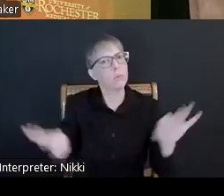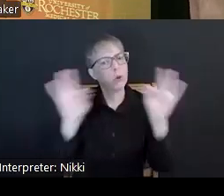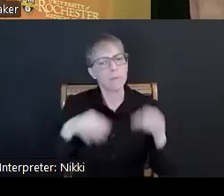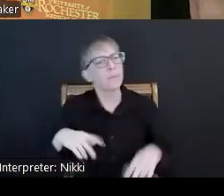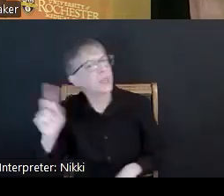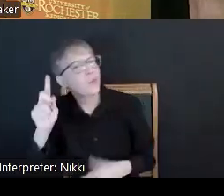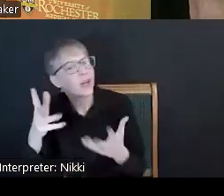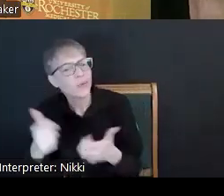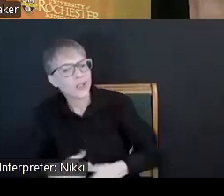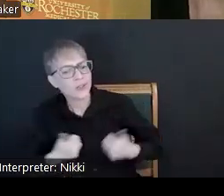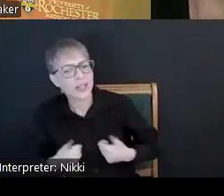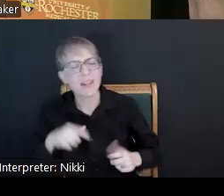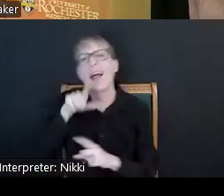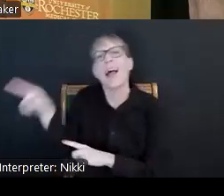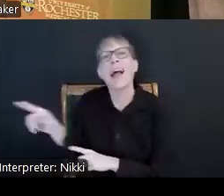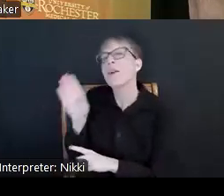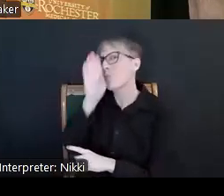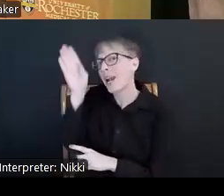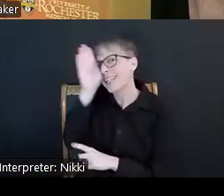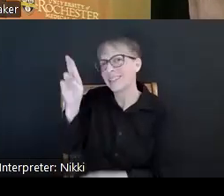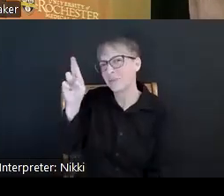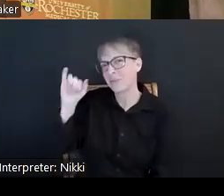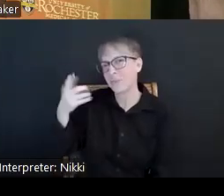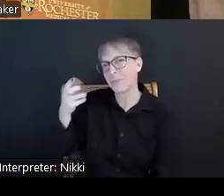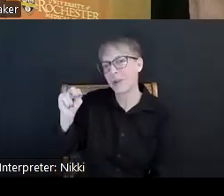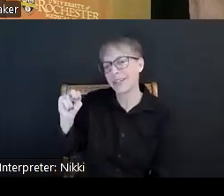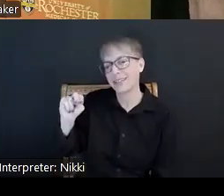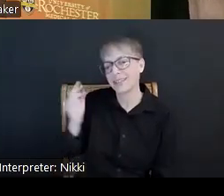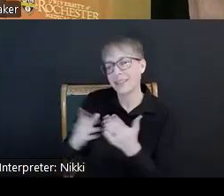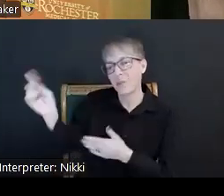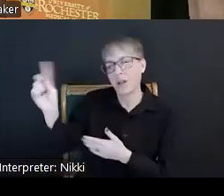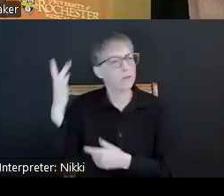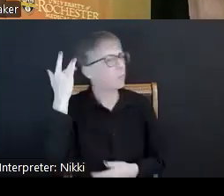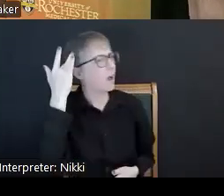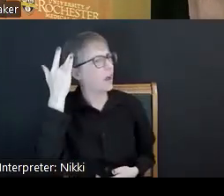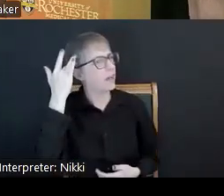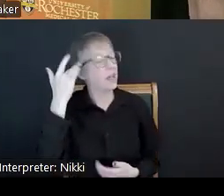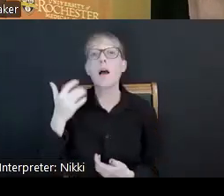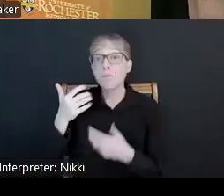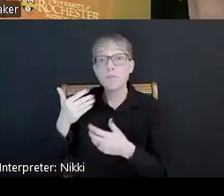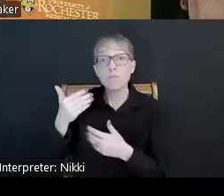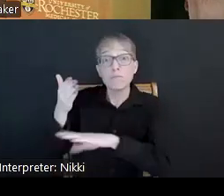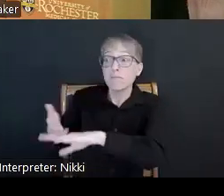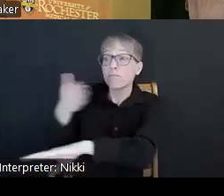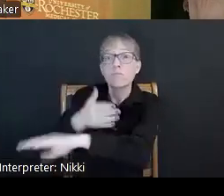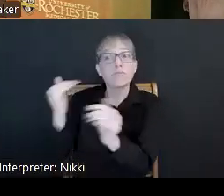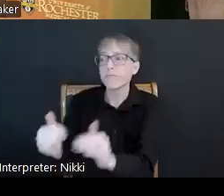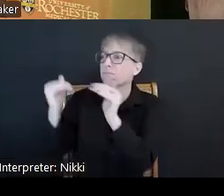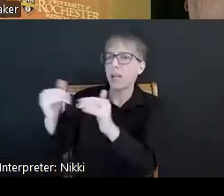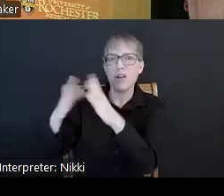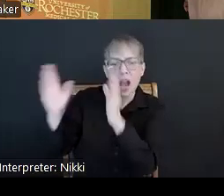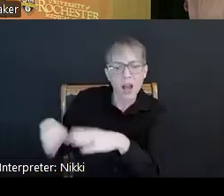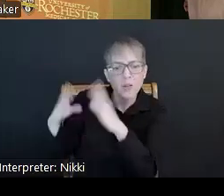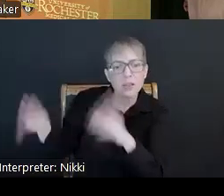Out in Brighton someplace. Why? Where there's better houses at. There are better houses and you have more freedom and